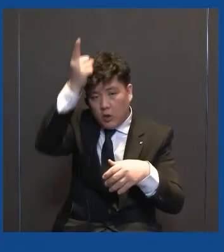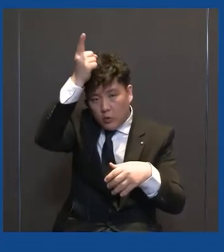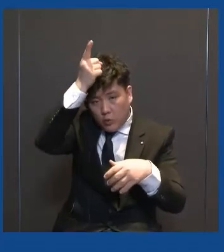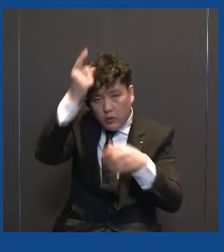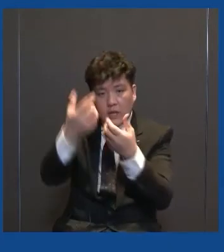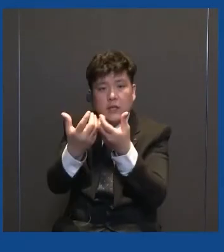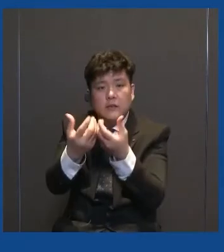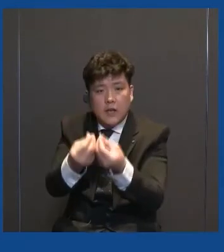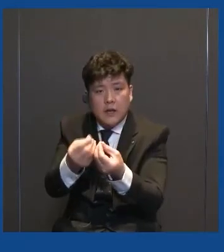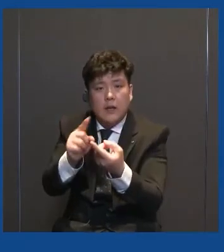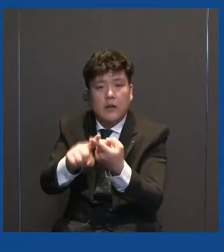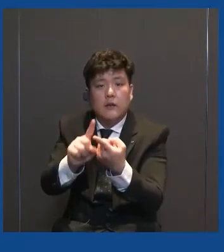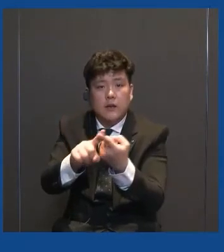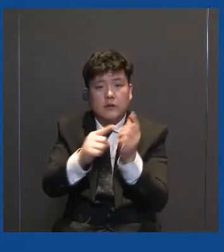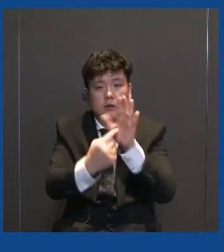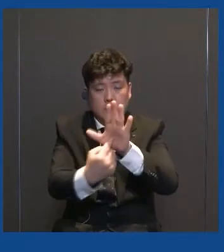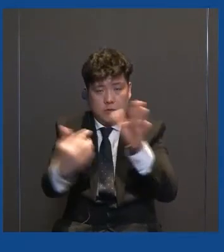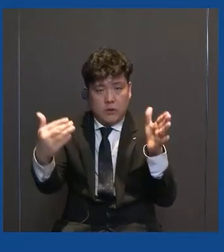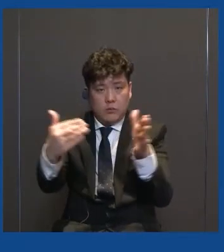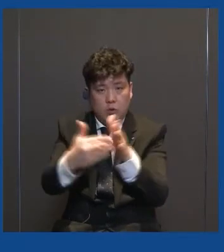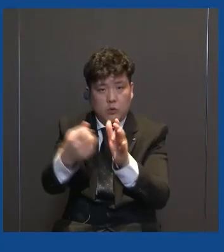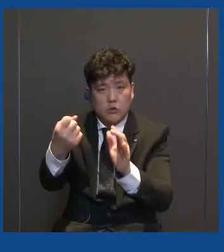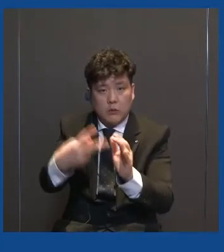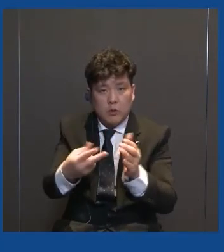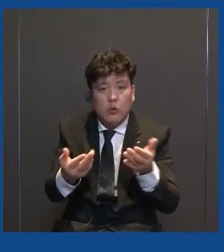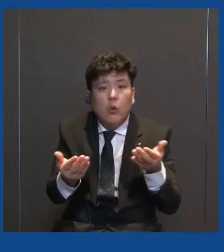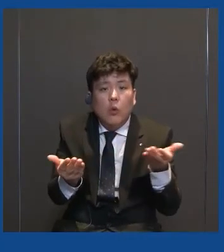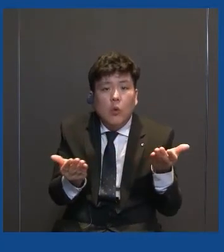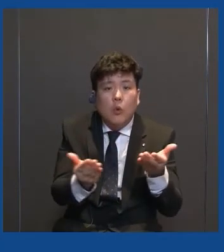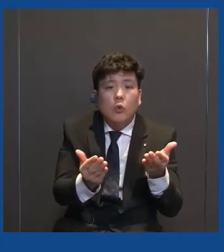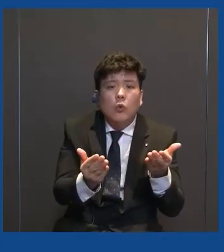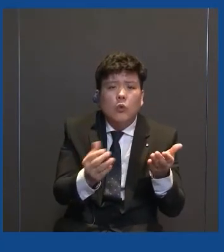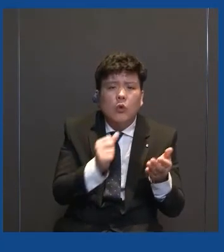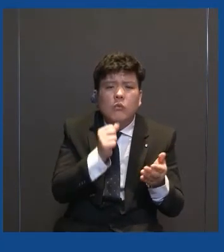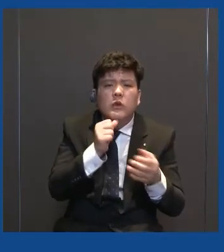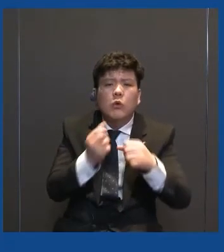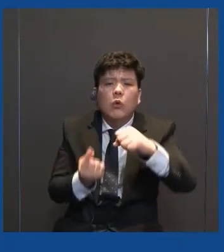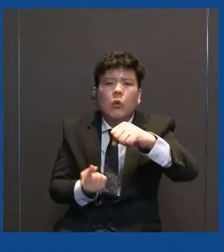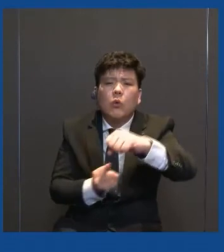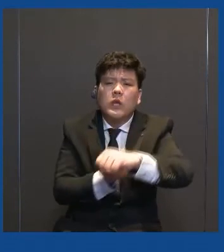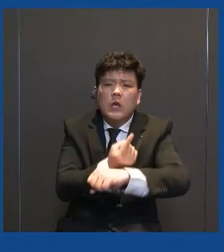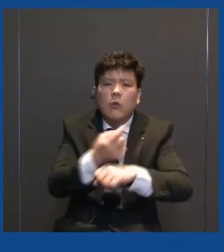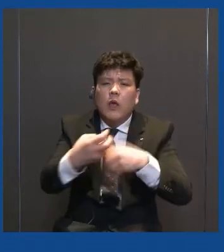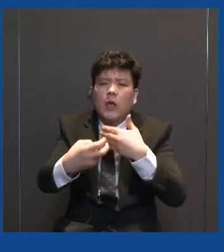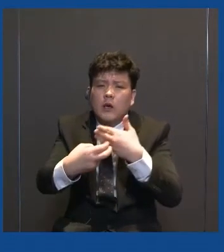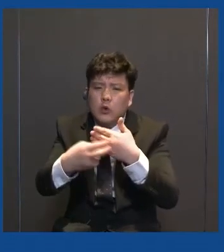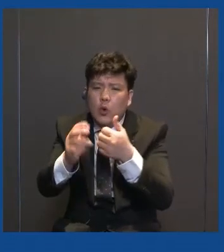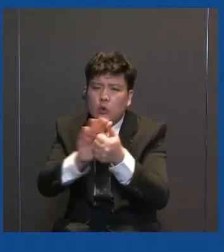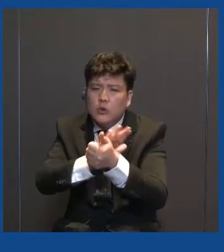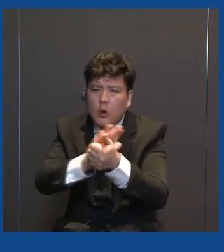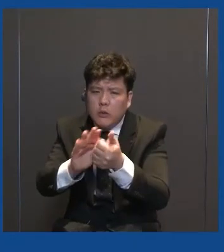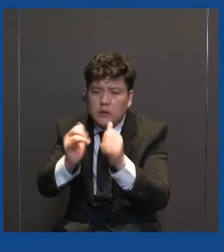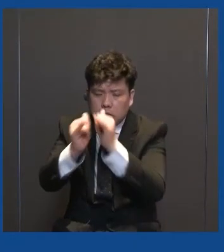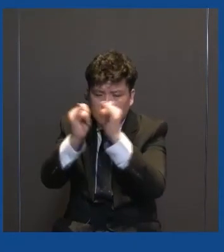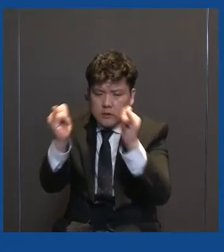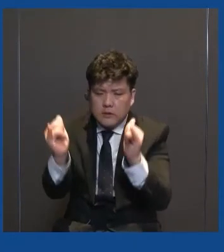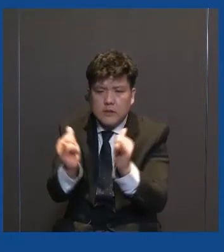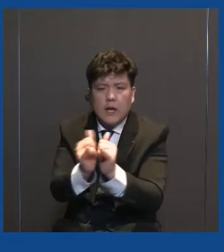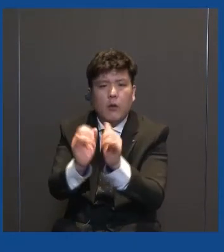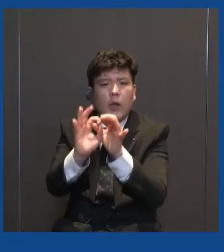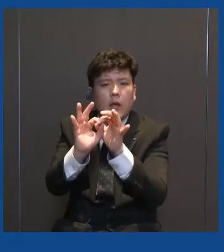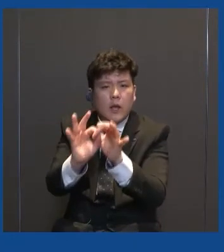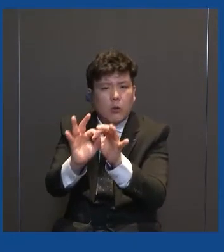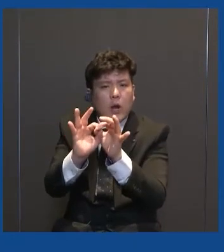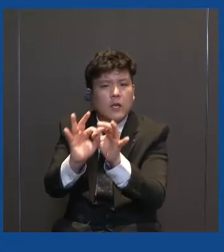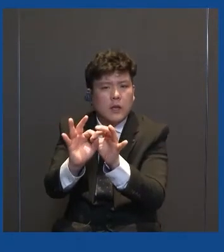pay more attention to employment and work for the older persons, especially in relation to Germany. And medical